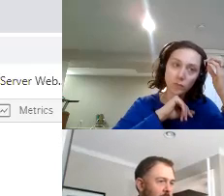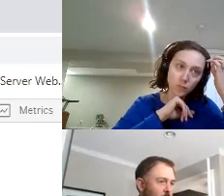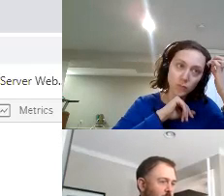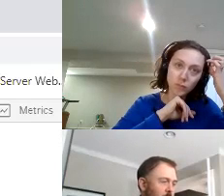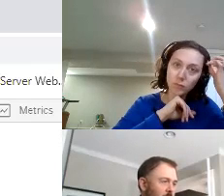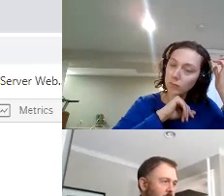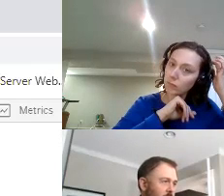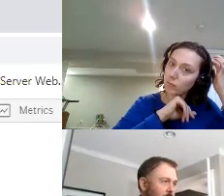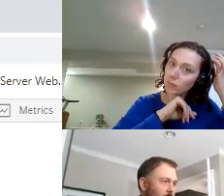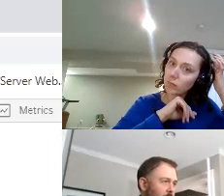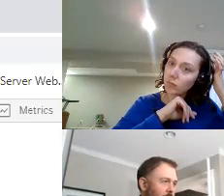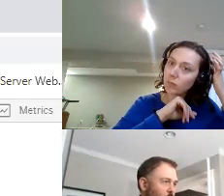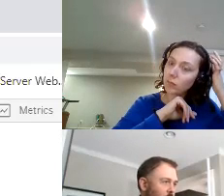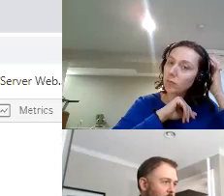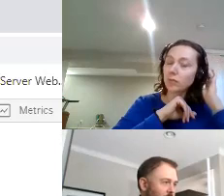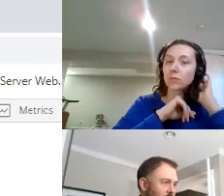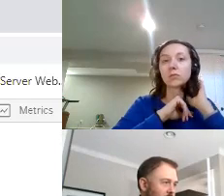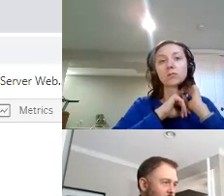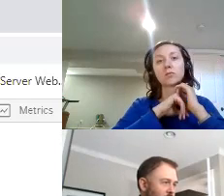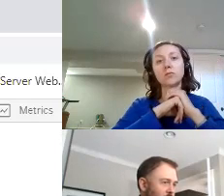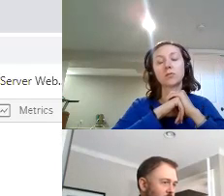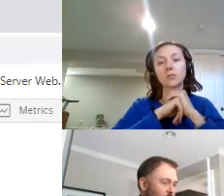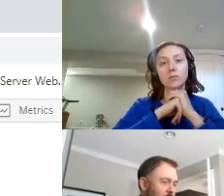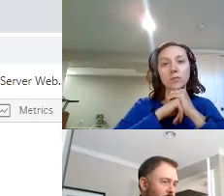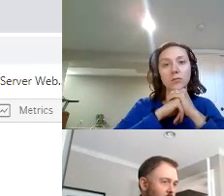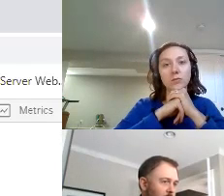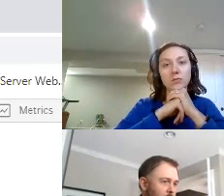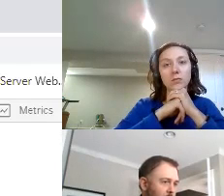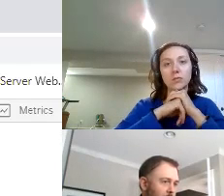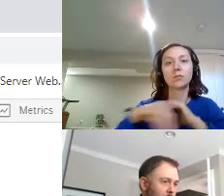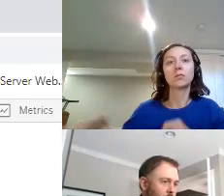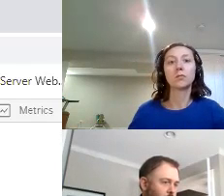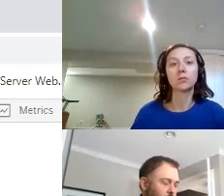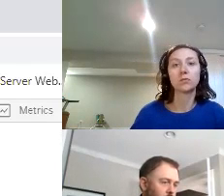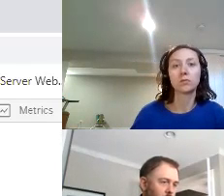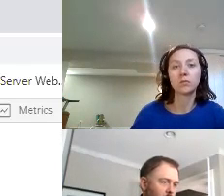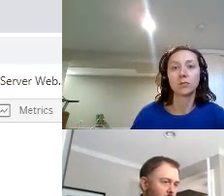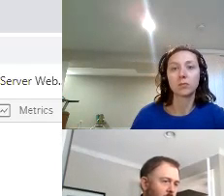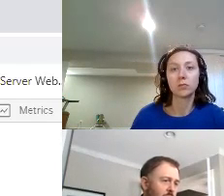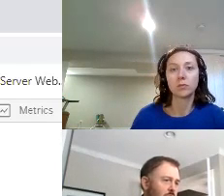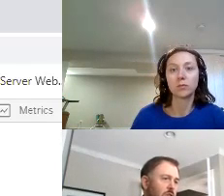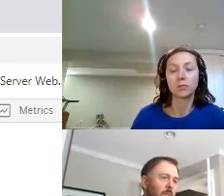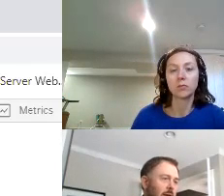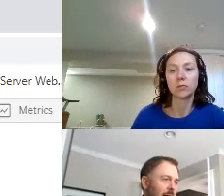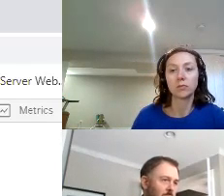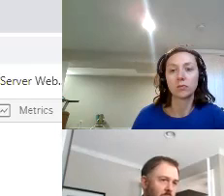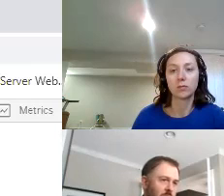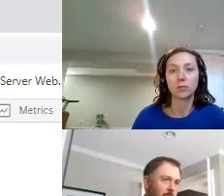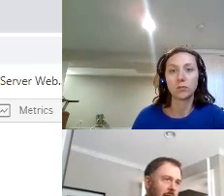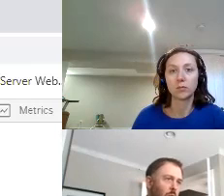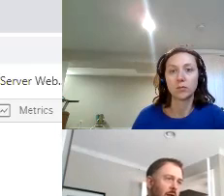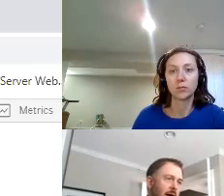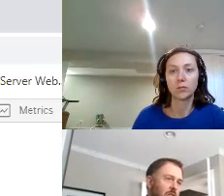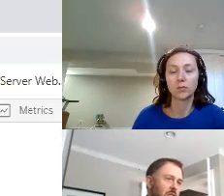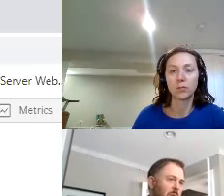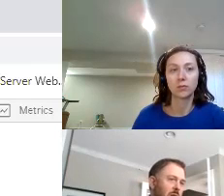our dashboards, because I have worried about the same thing to a great degree. There's just so many dashboards coming